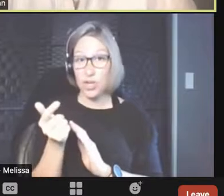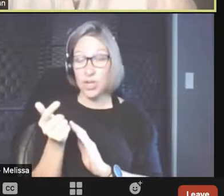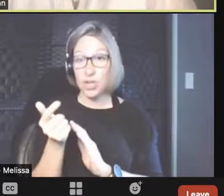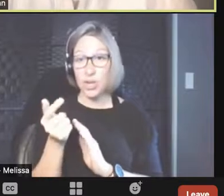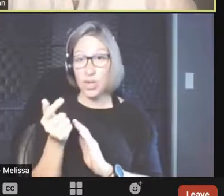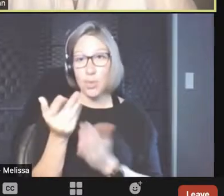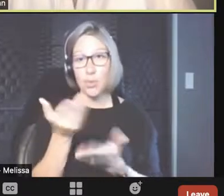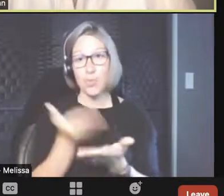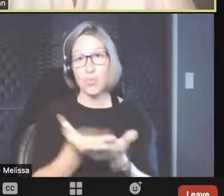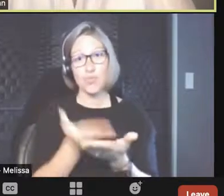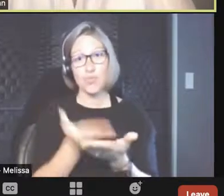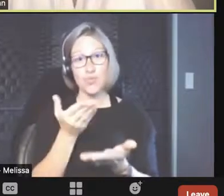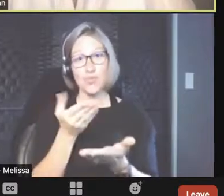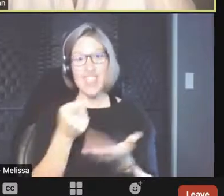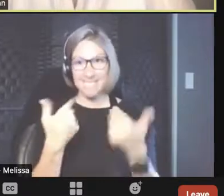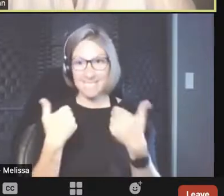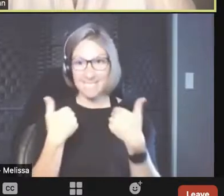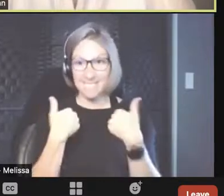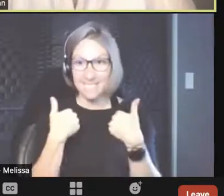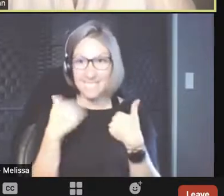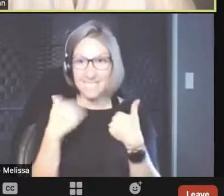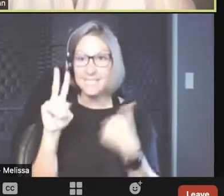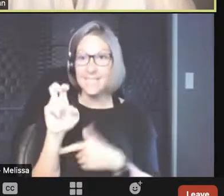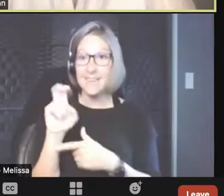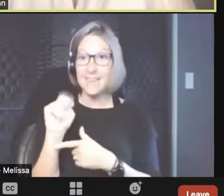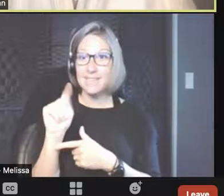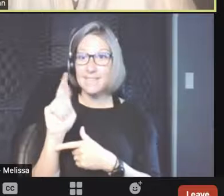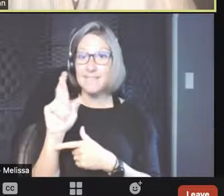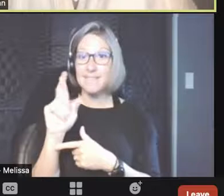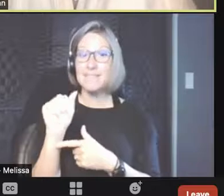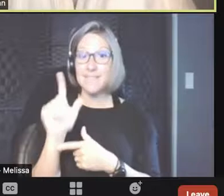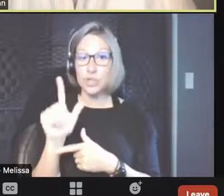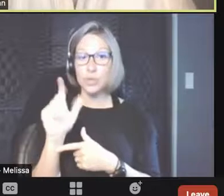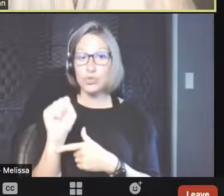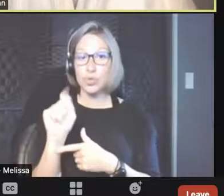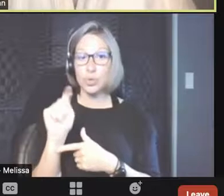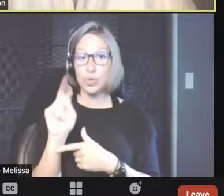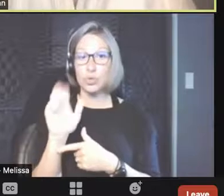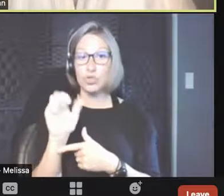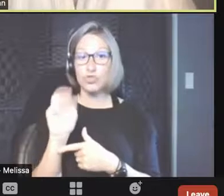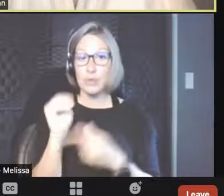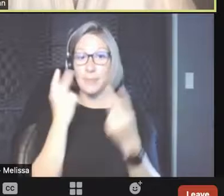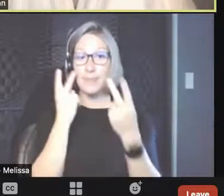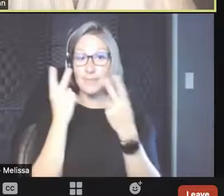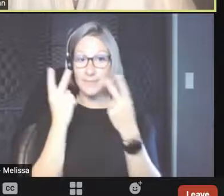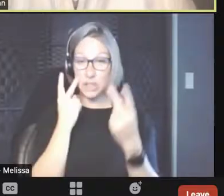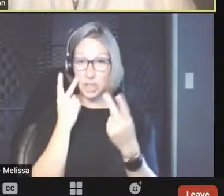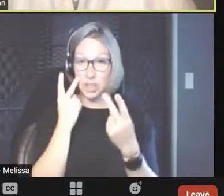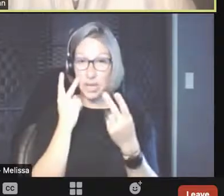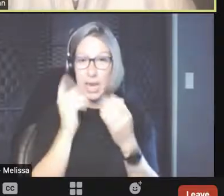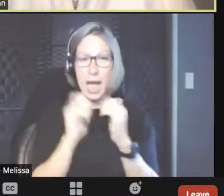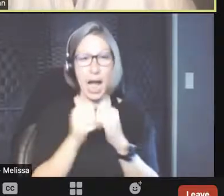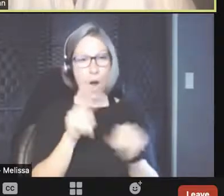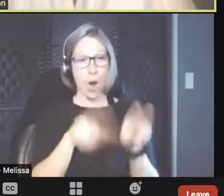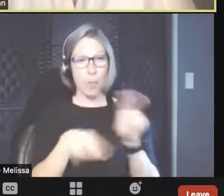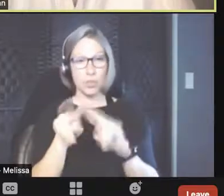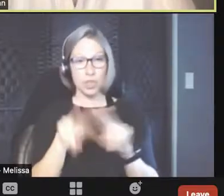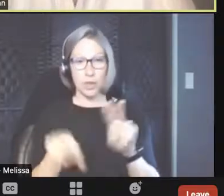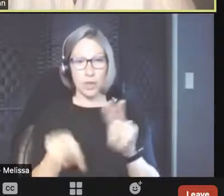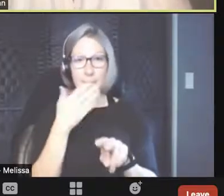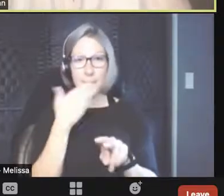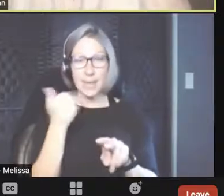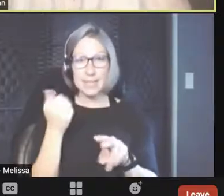ventral stream vision. And this is usually best observed through eye to object contact. So